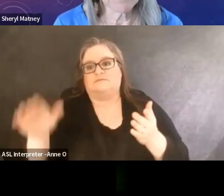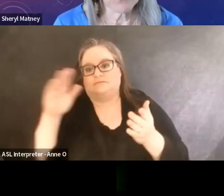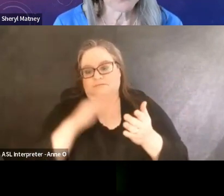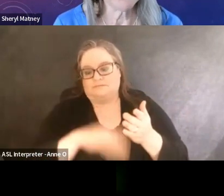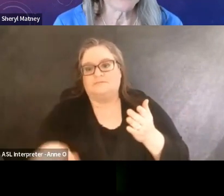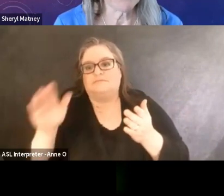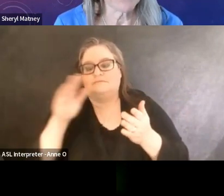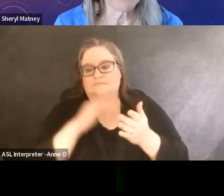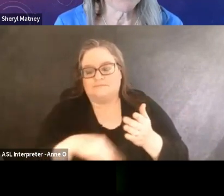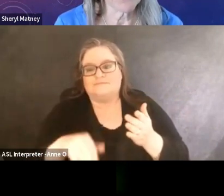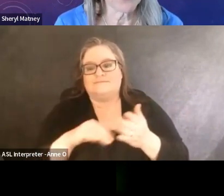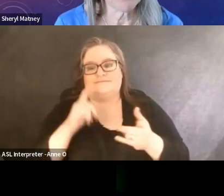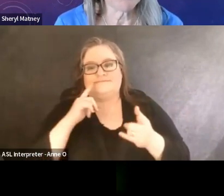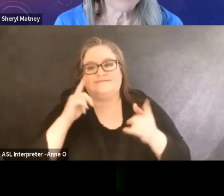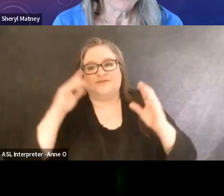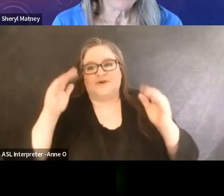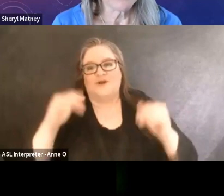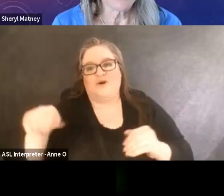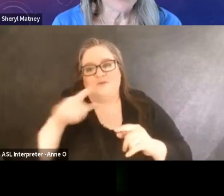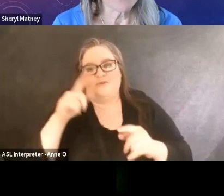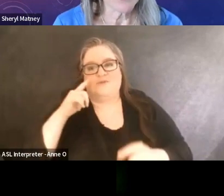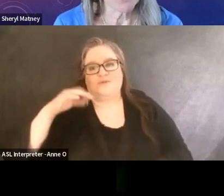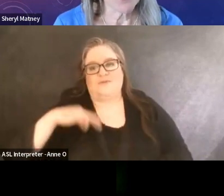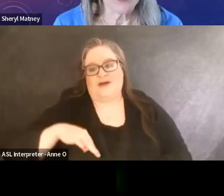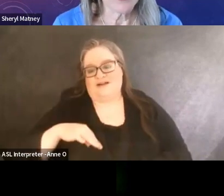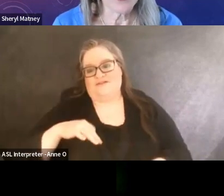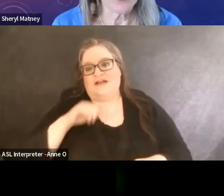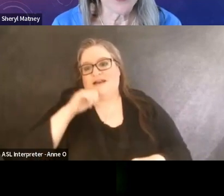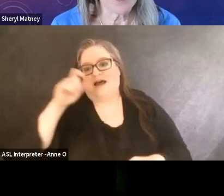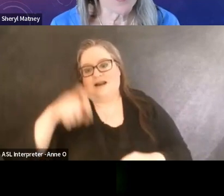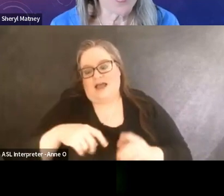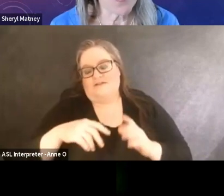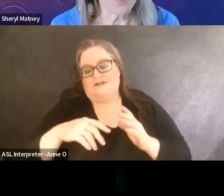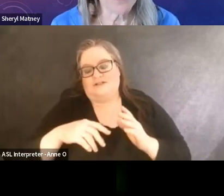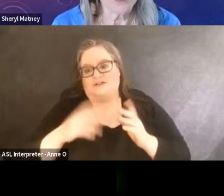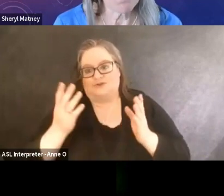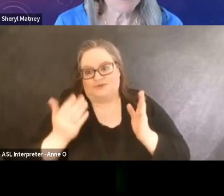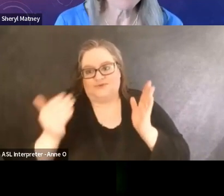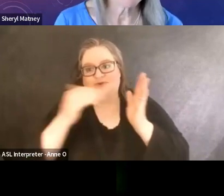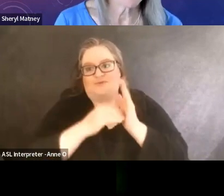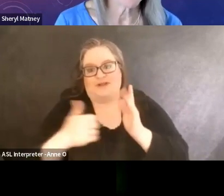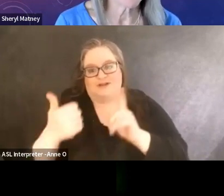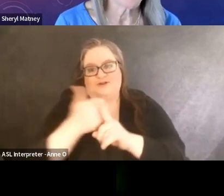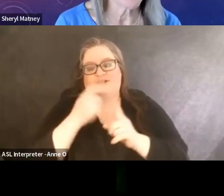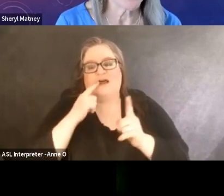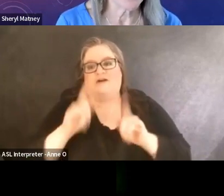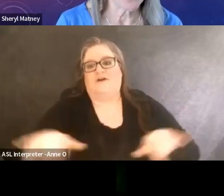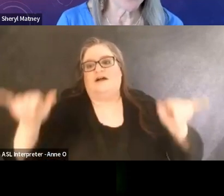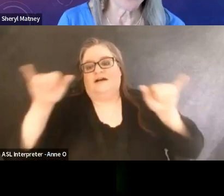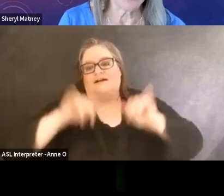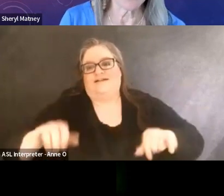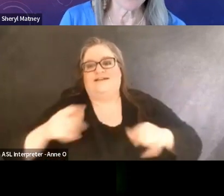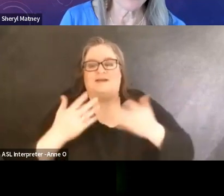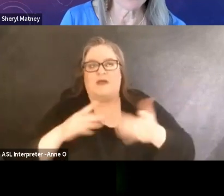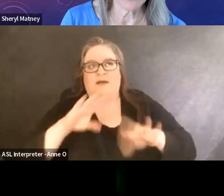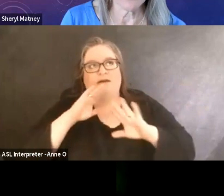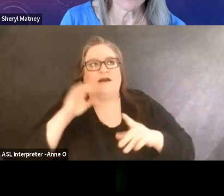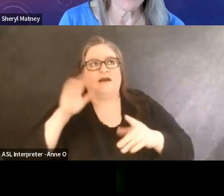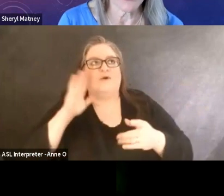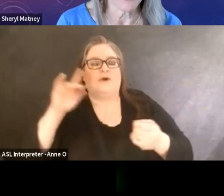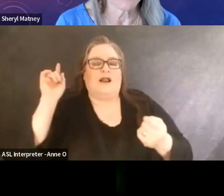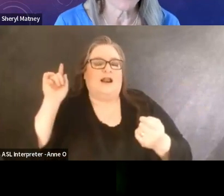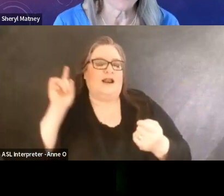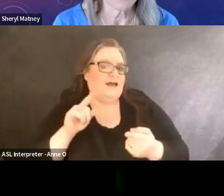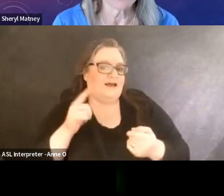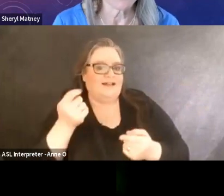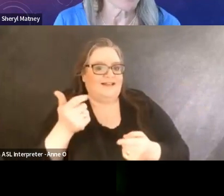all will benefit from not having to repeat yourself so often, and maybe the frustration level will decrease just